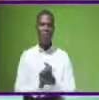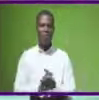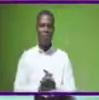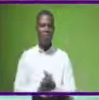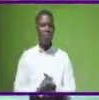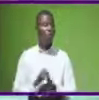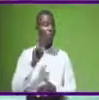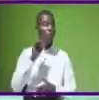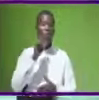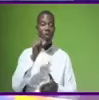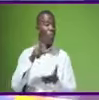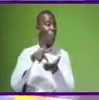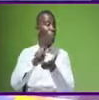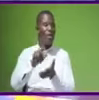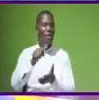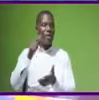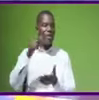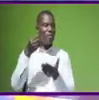One city.